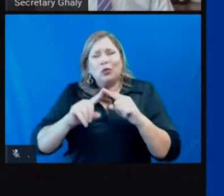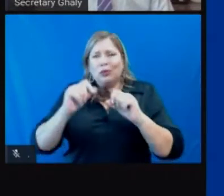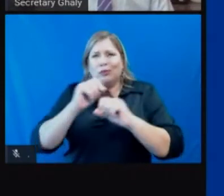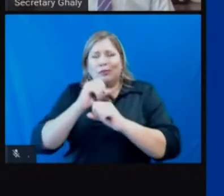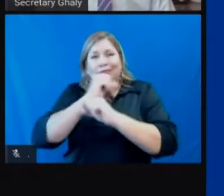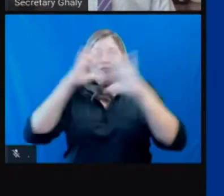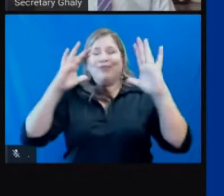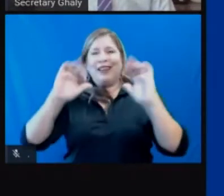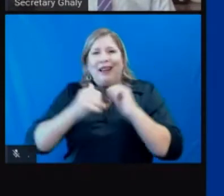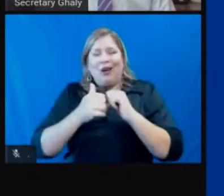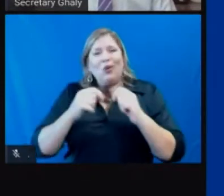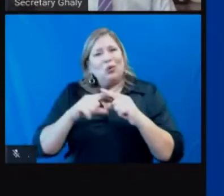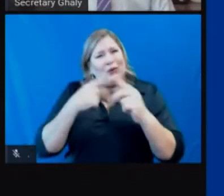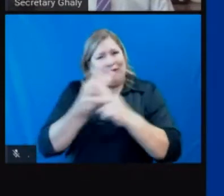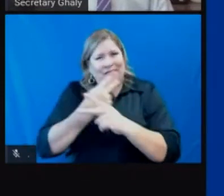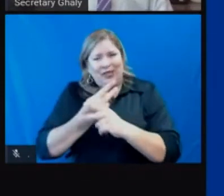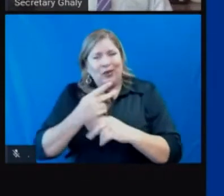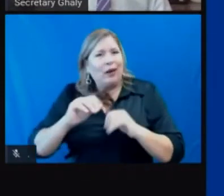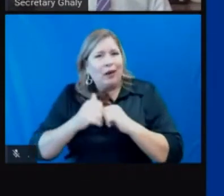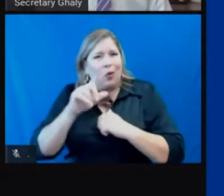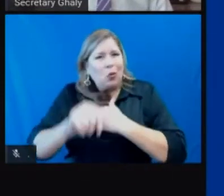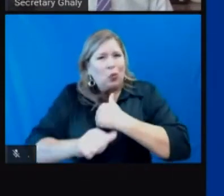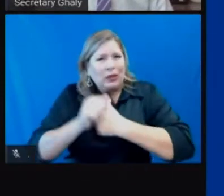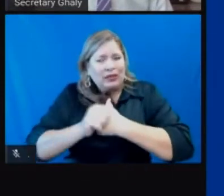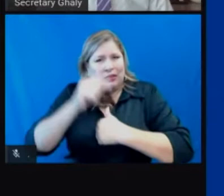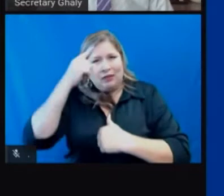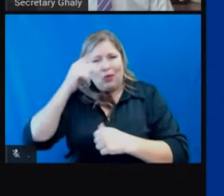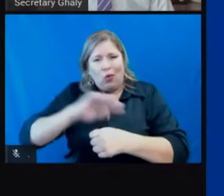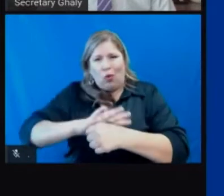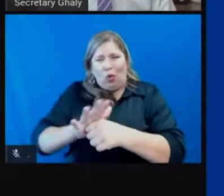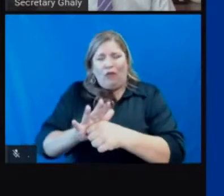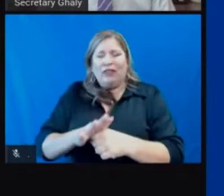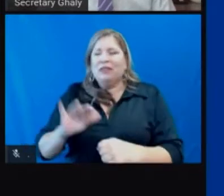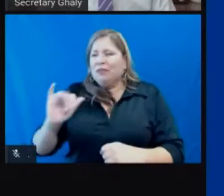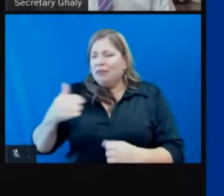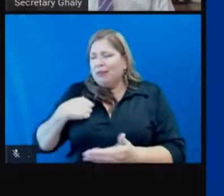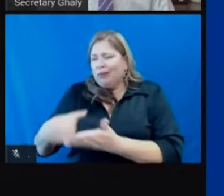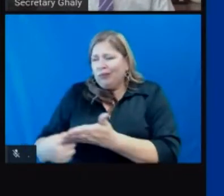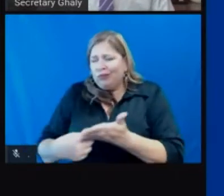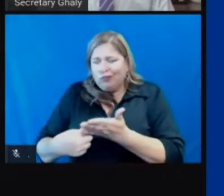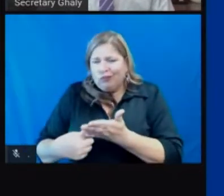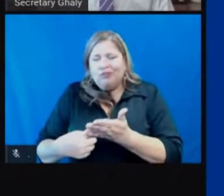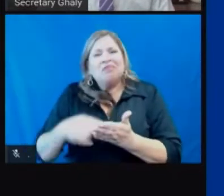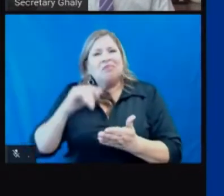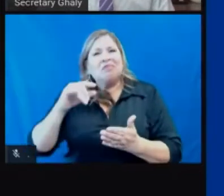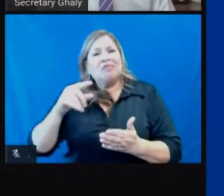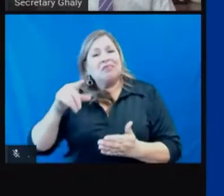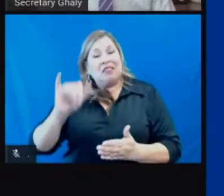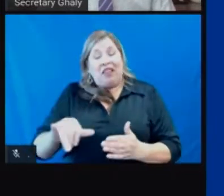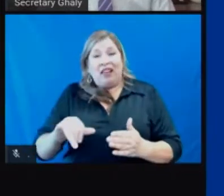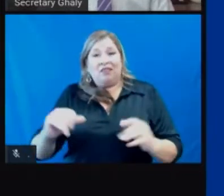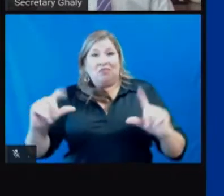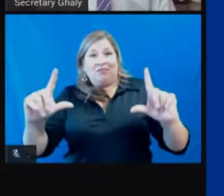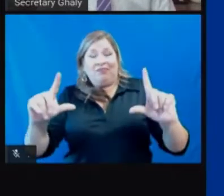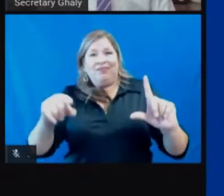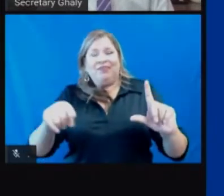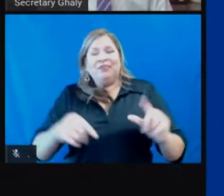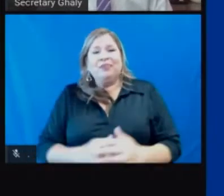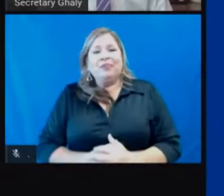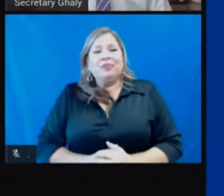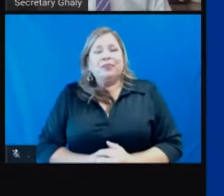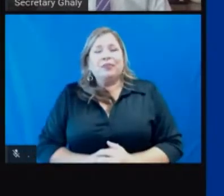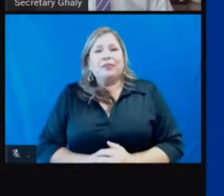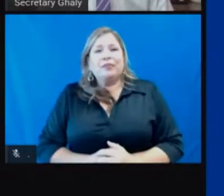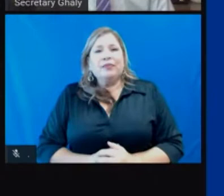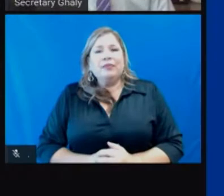for COVID, and really came up with this in that discussion, that your chance of being infected is sort of